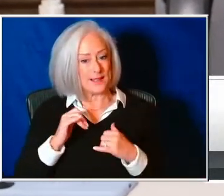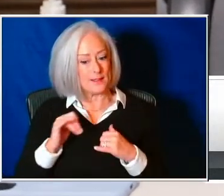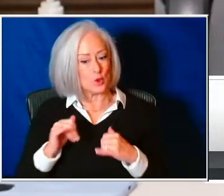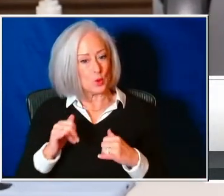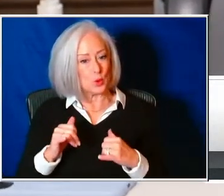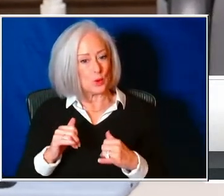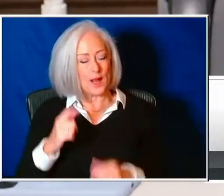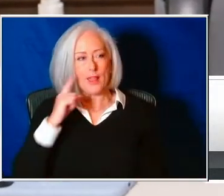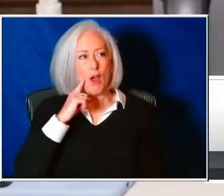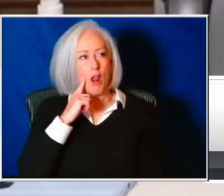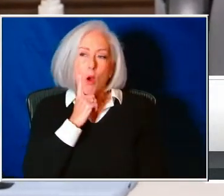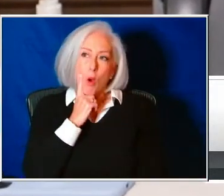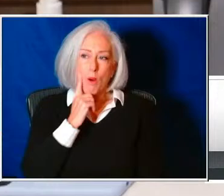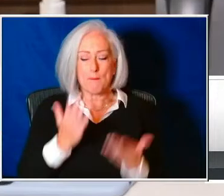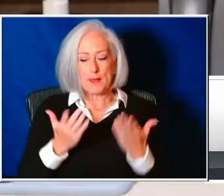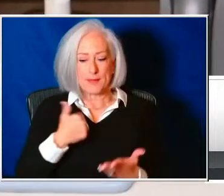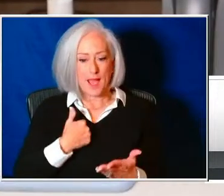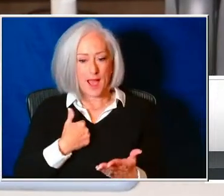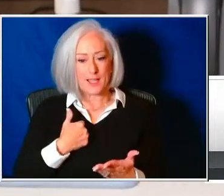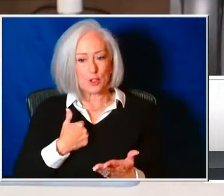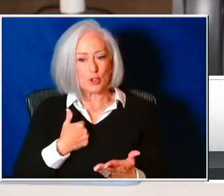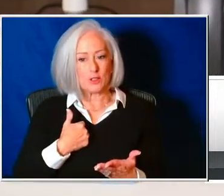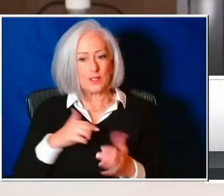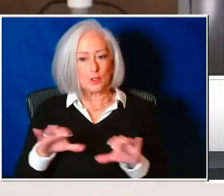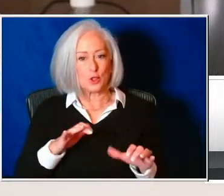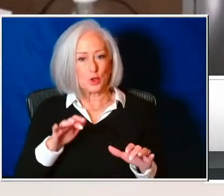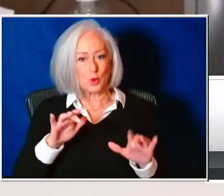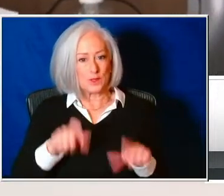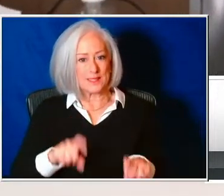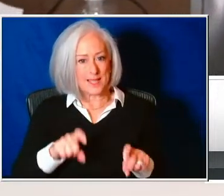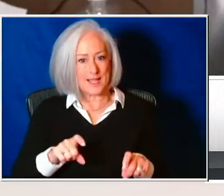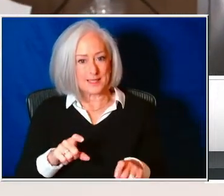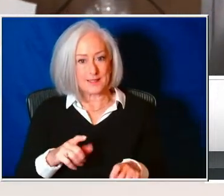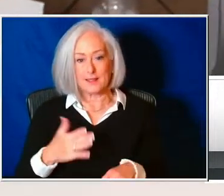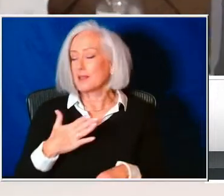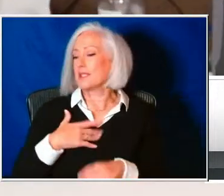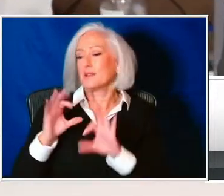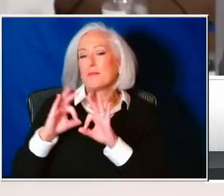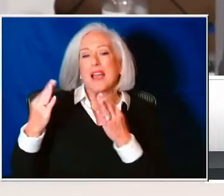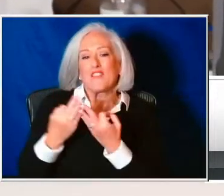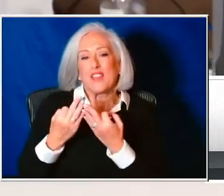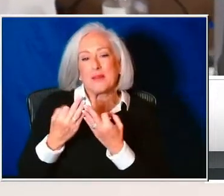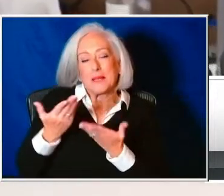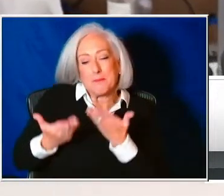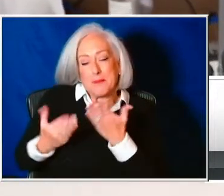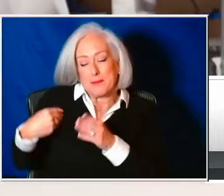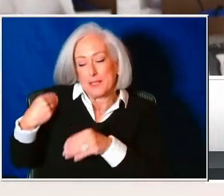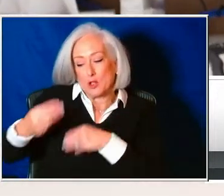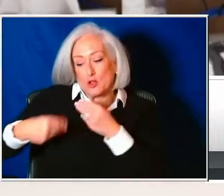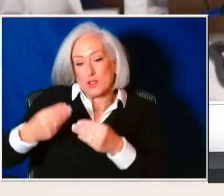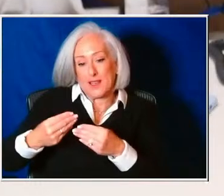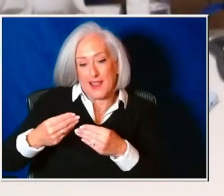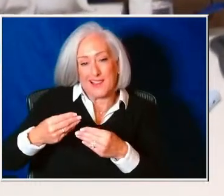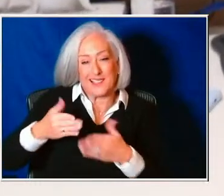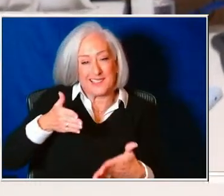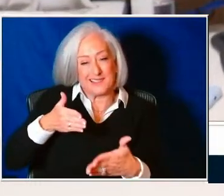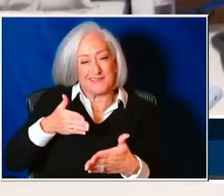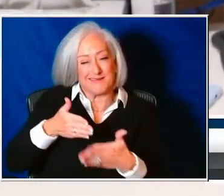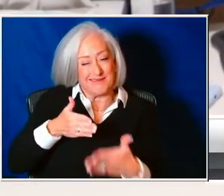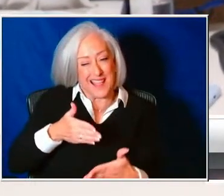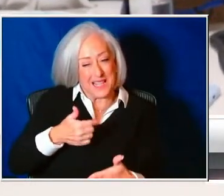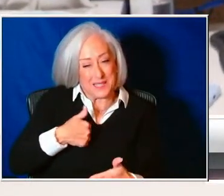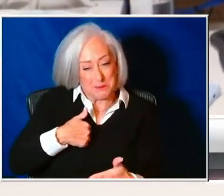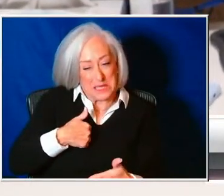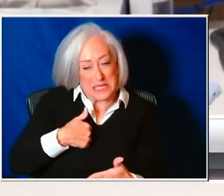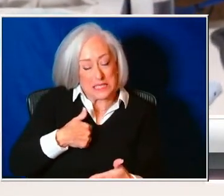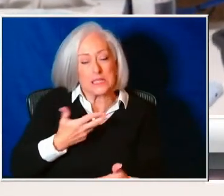wonder if I ought to get it. We do have a little bit of history of maybe some genetics that are running against me and family